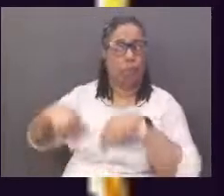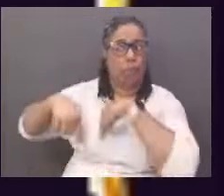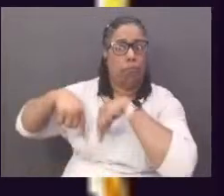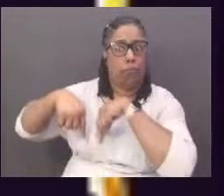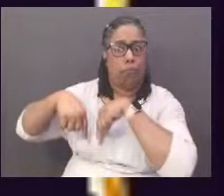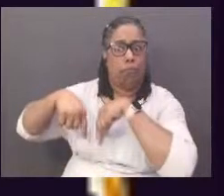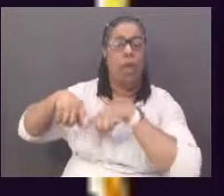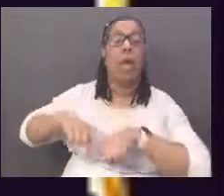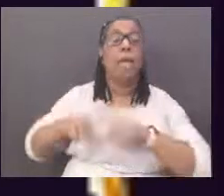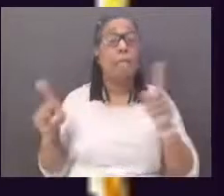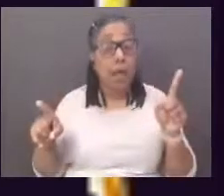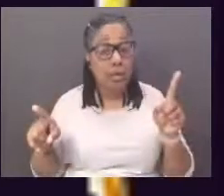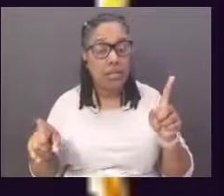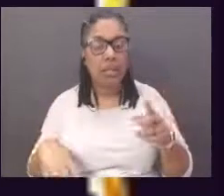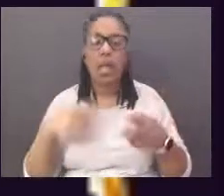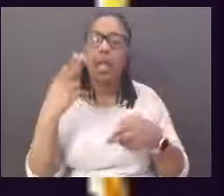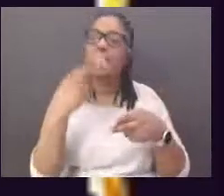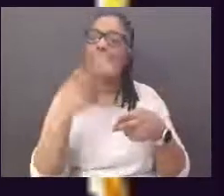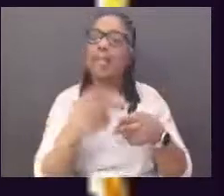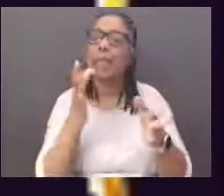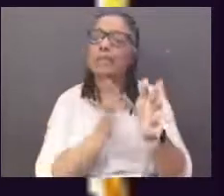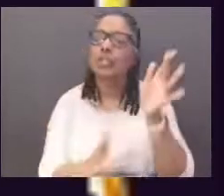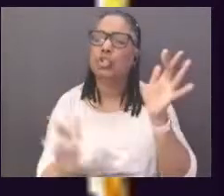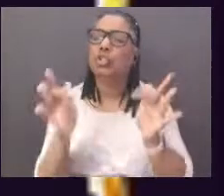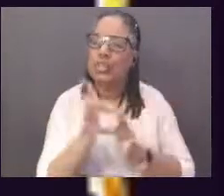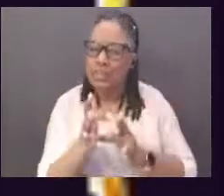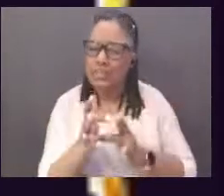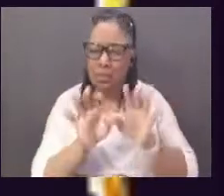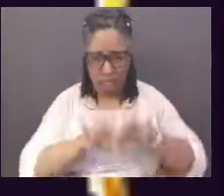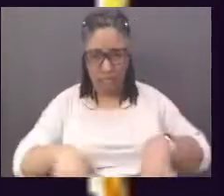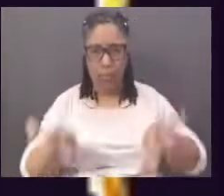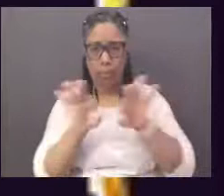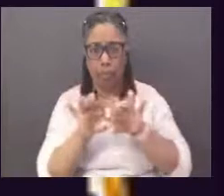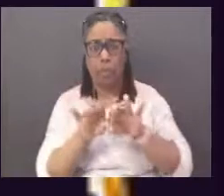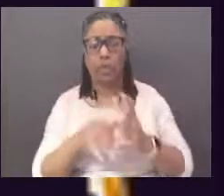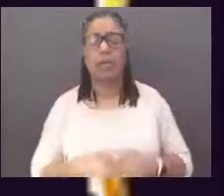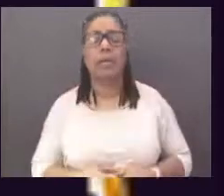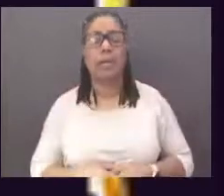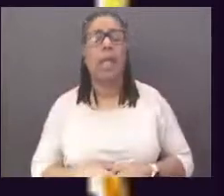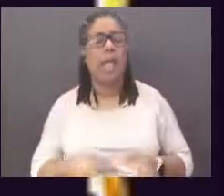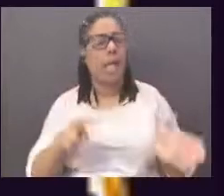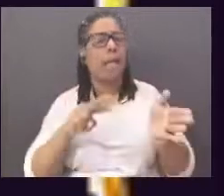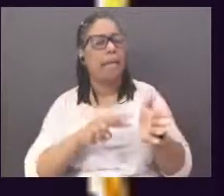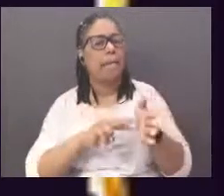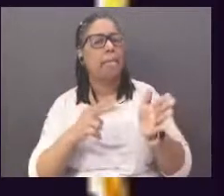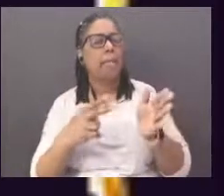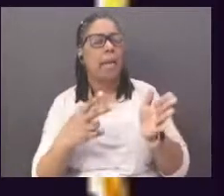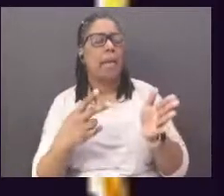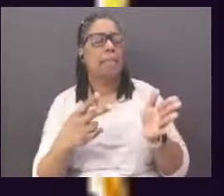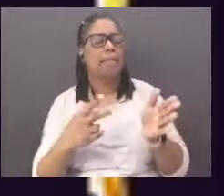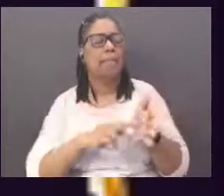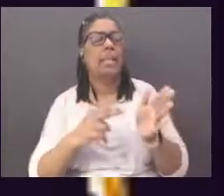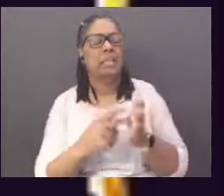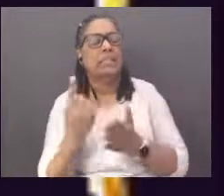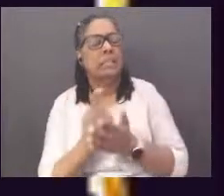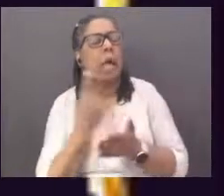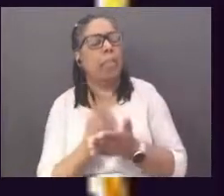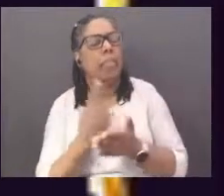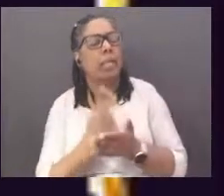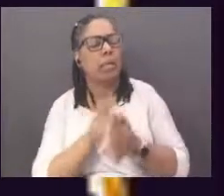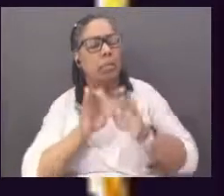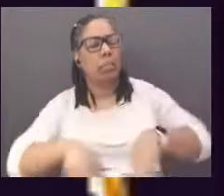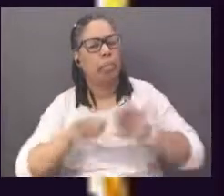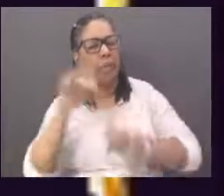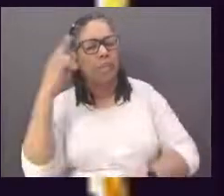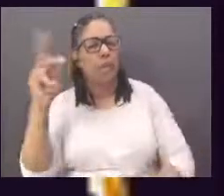the name of Jesus meant something to Paul because Paul had a life-changing experience with Jesus Christ. And for